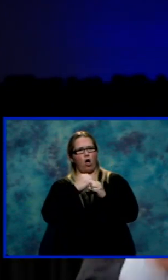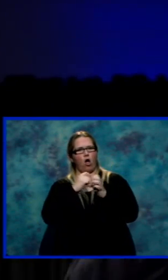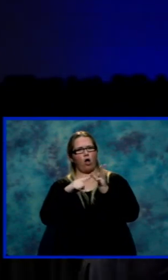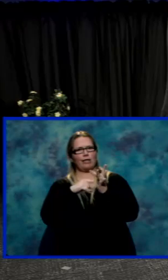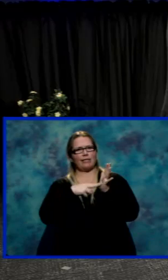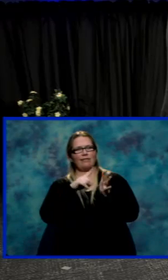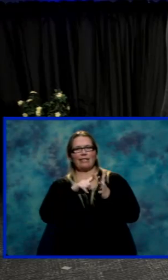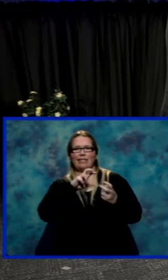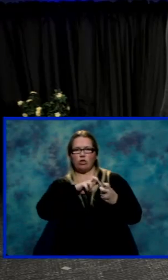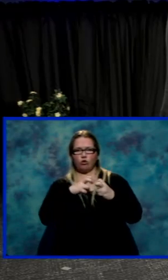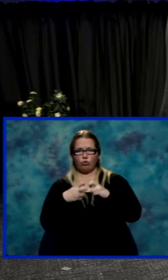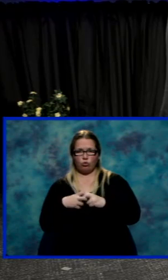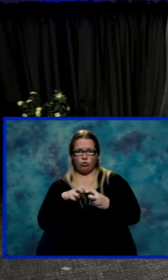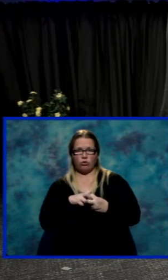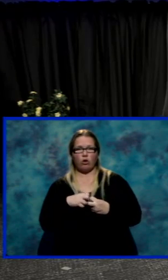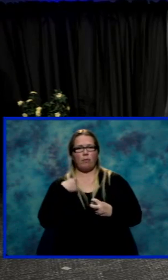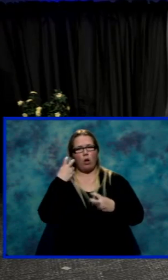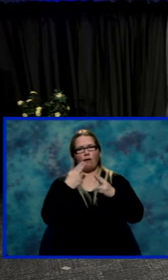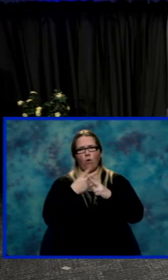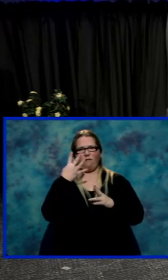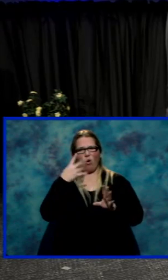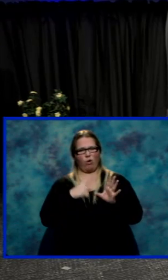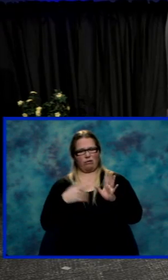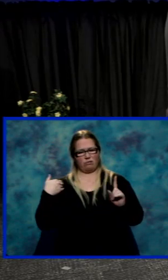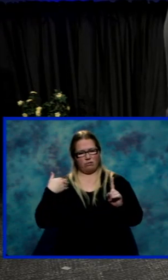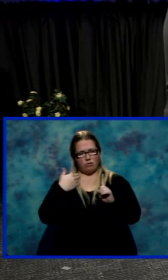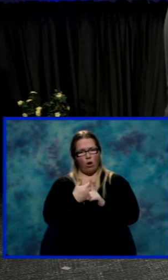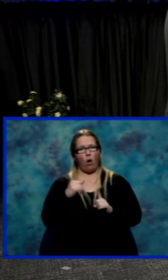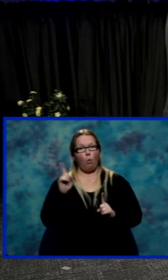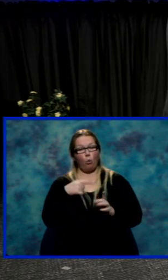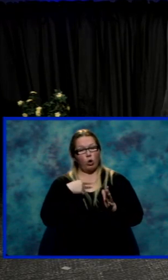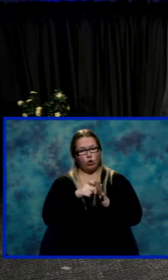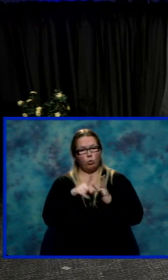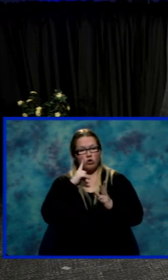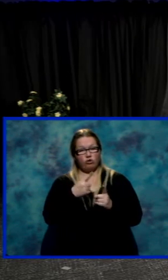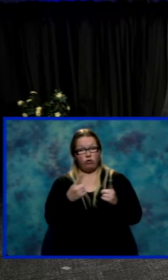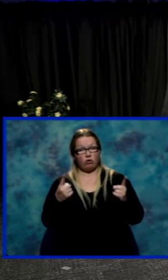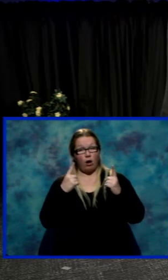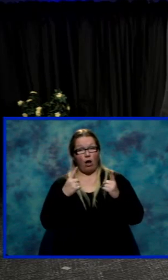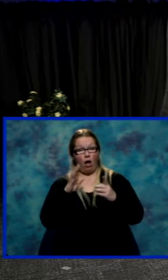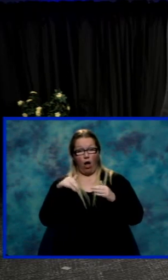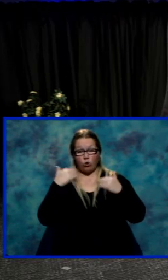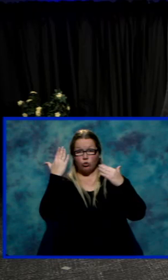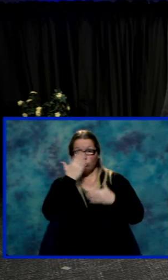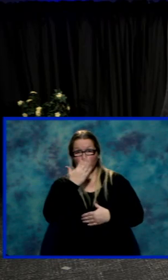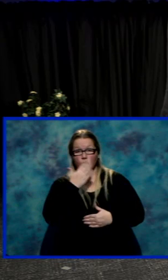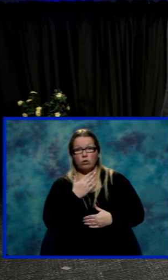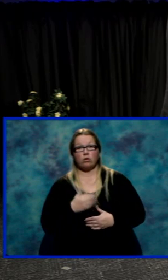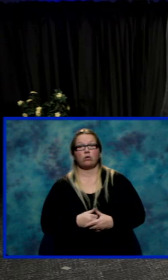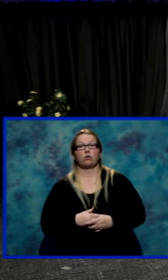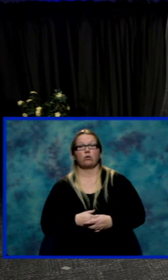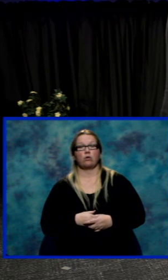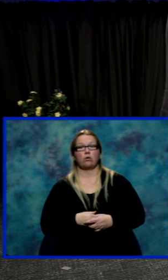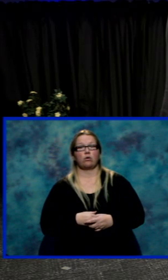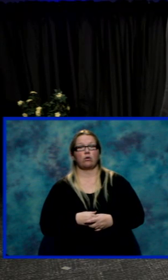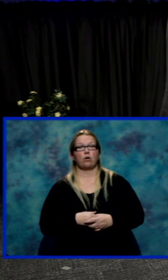issues, and we've been looking for the last 4 years to what to do with her once she graduated from high school. And she's graduating with a completion, not with a certificate.